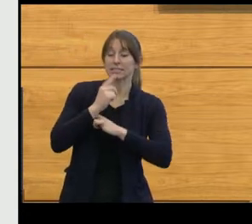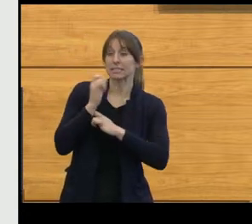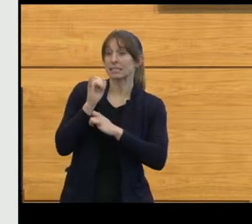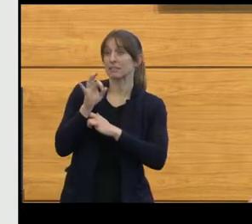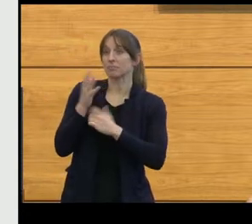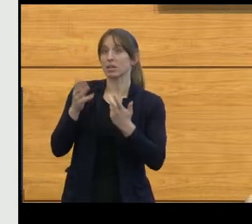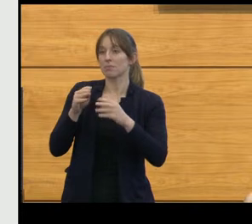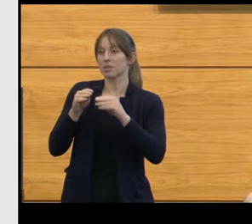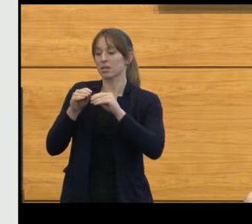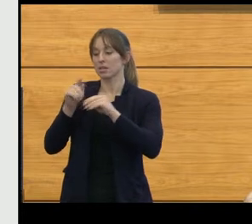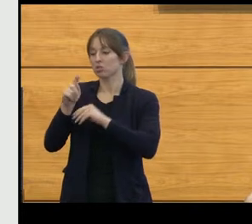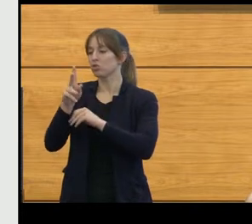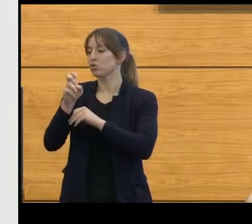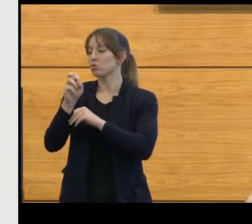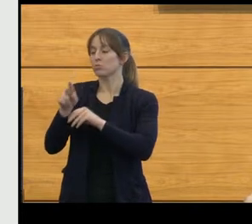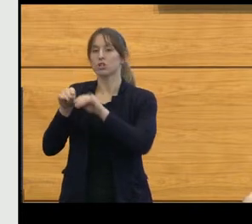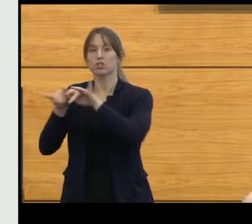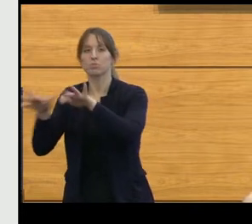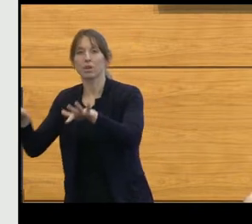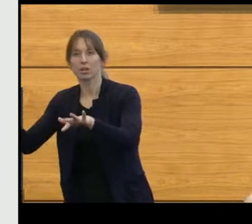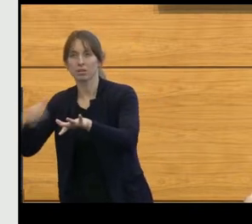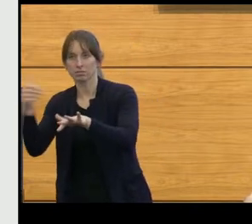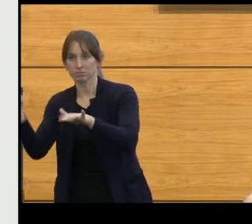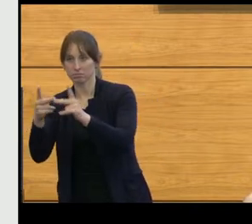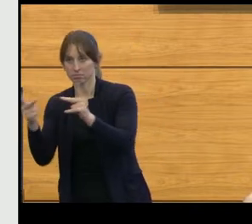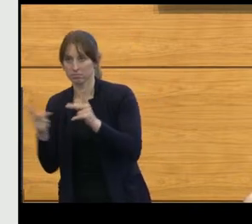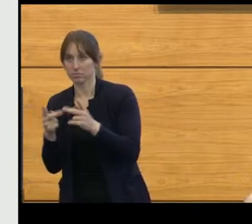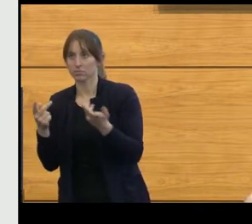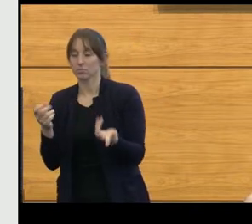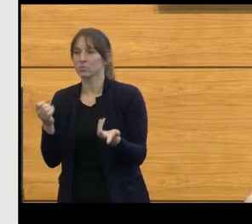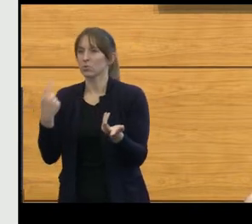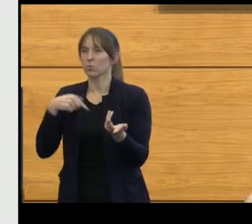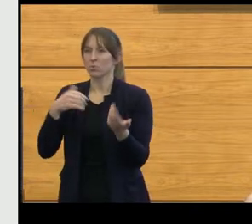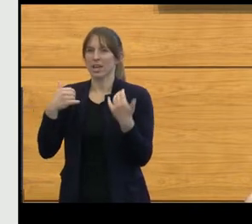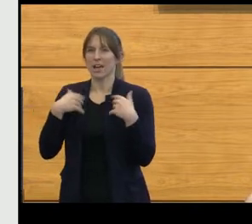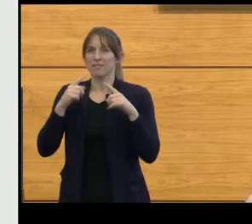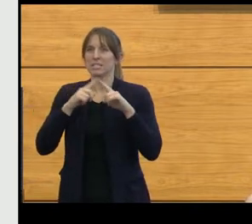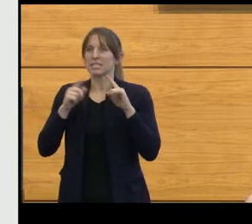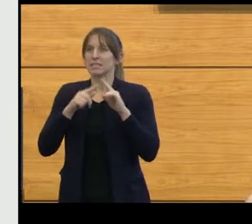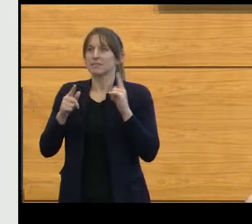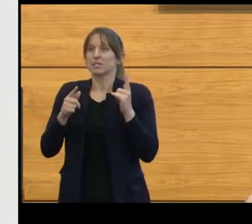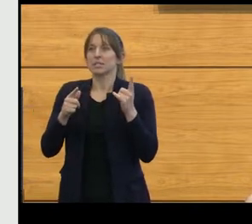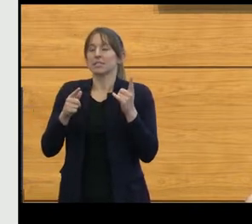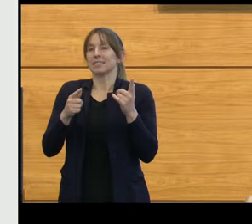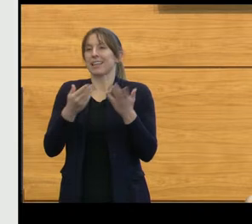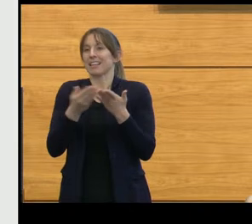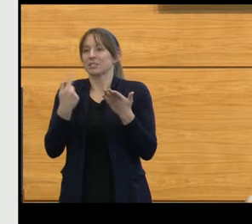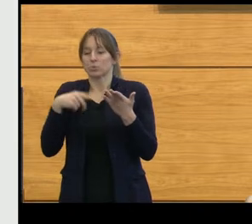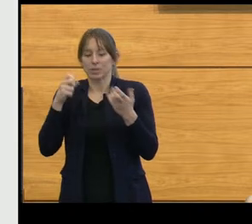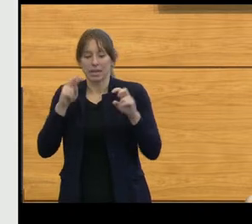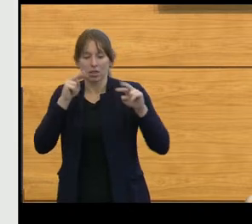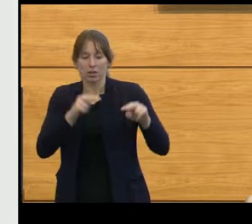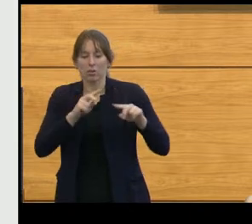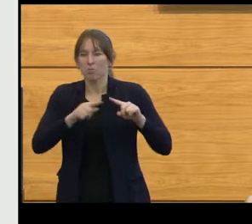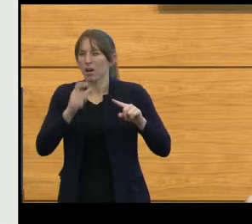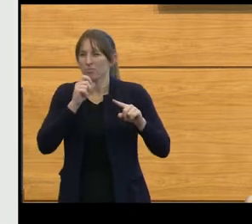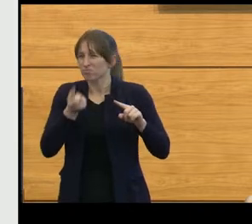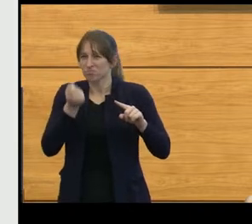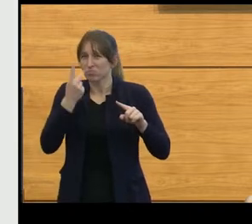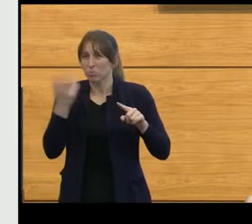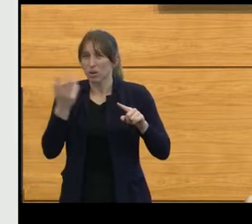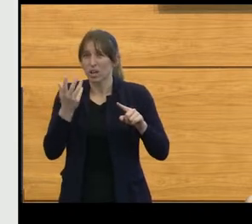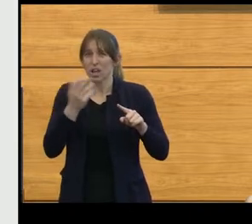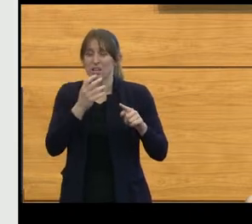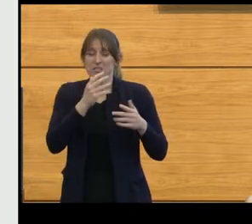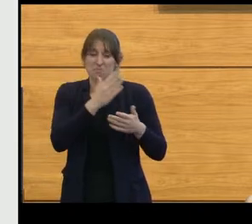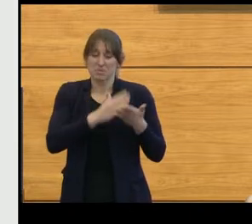other locations. So we had things that we could look at, but we didn't really understand why some patients did really well and some patients